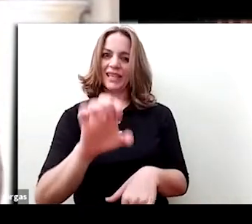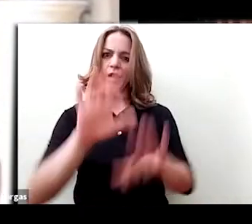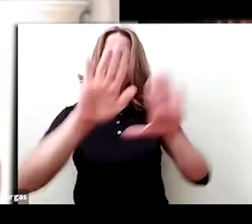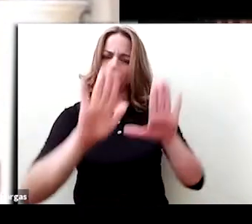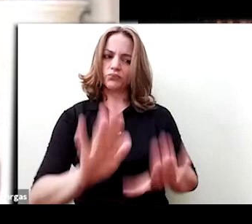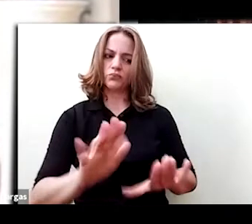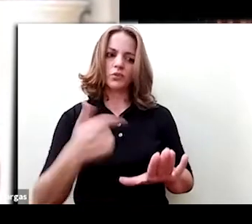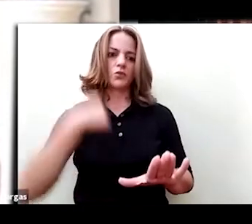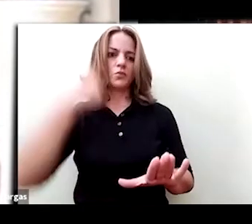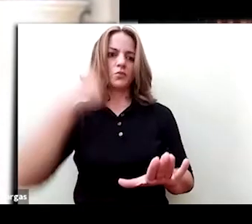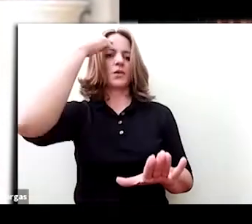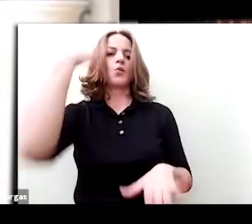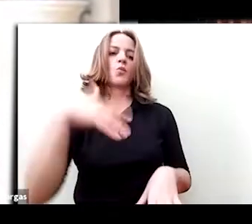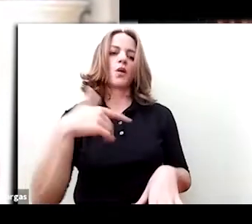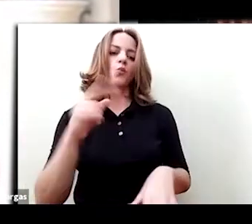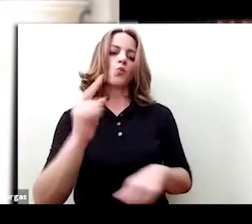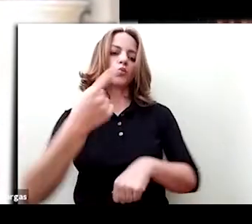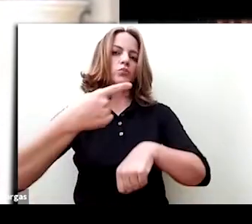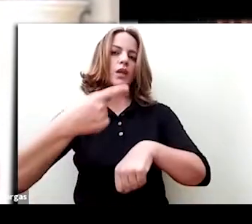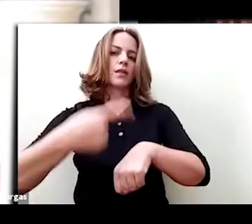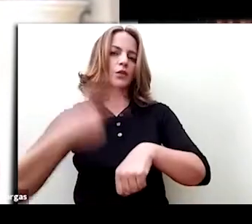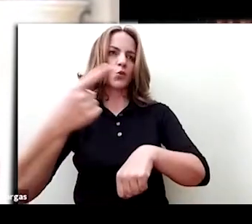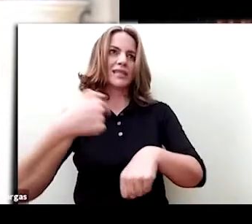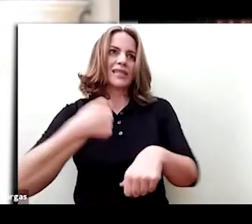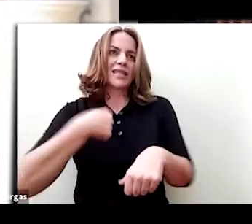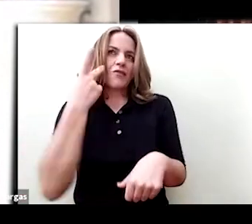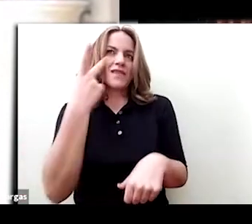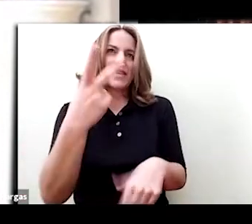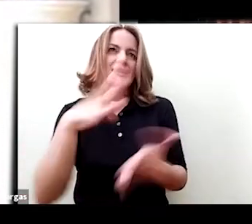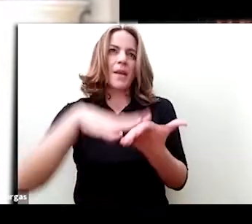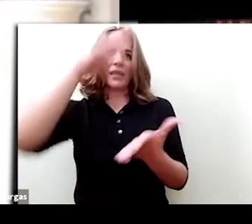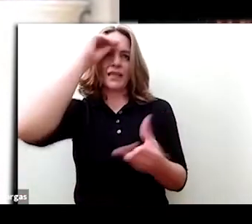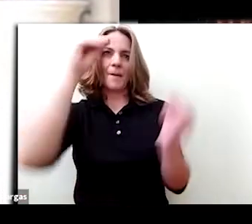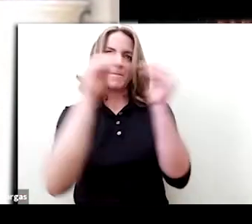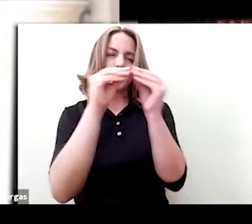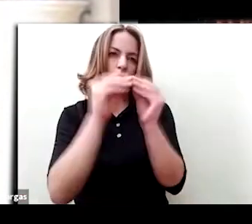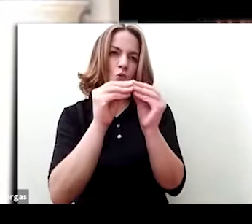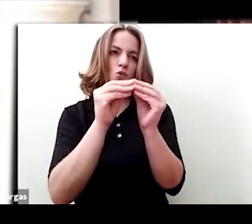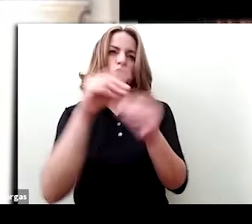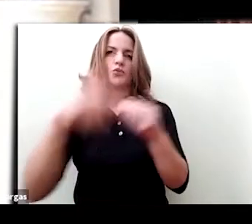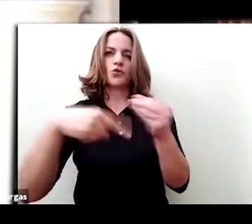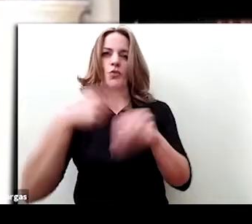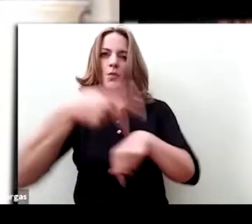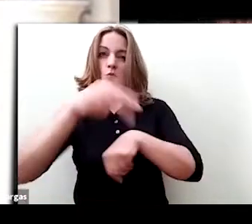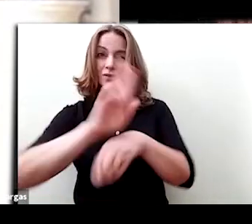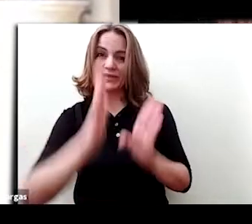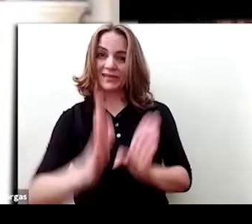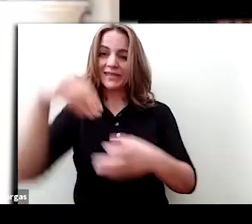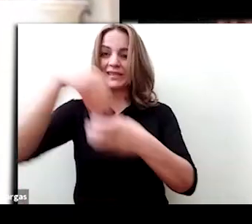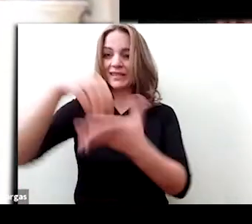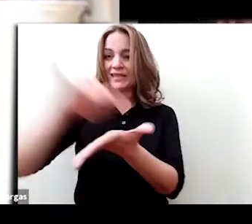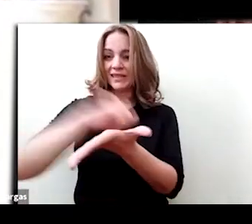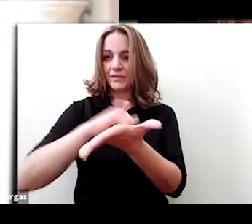for Puerto Ricans in the metropolitan New York area, later the first Latino bilingual show in the